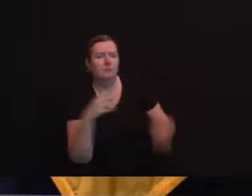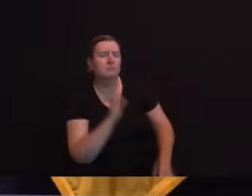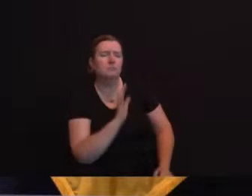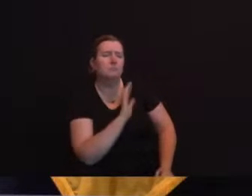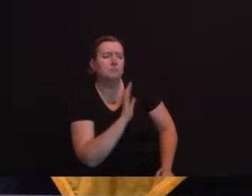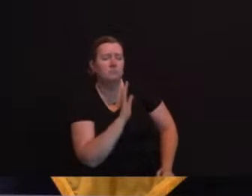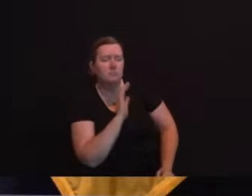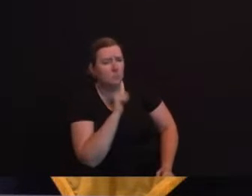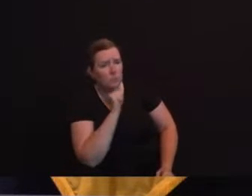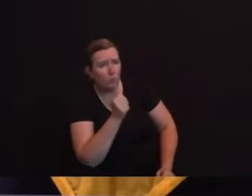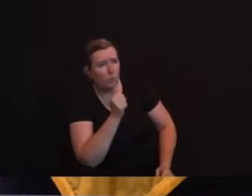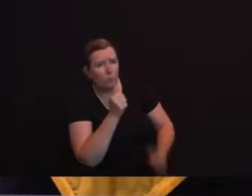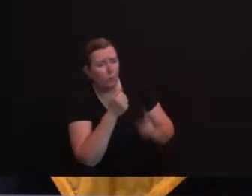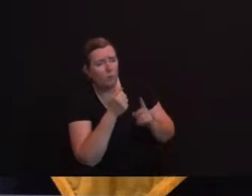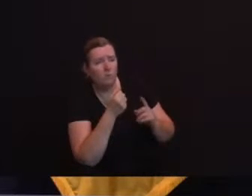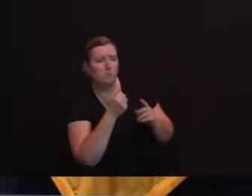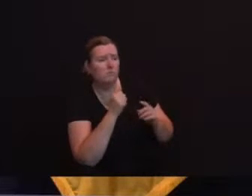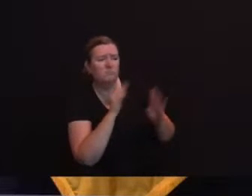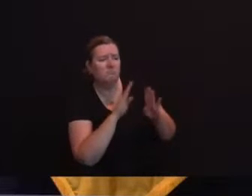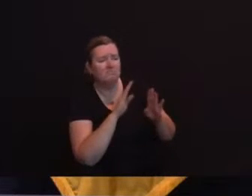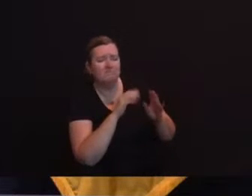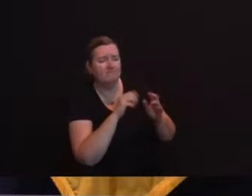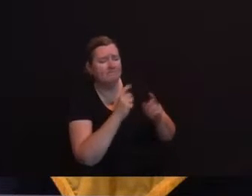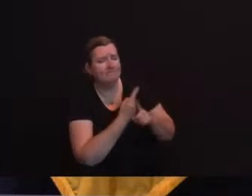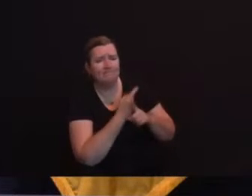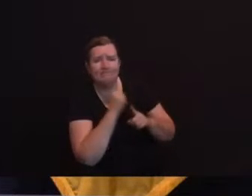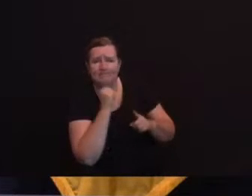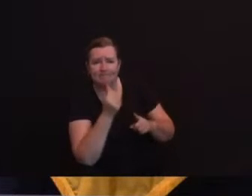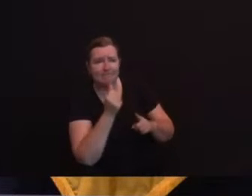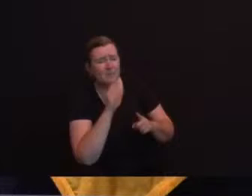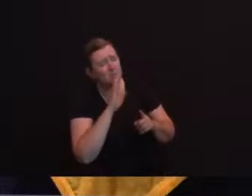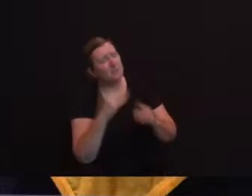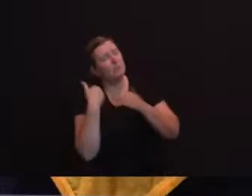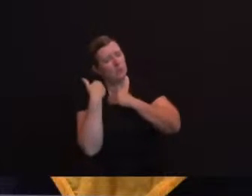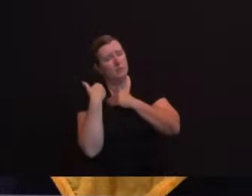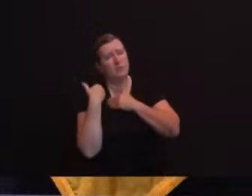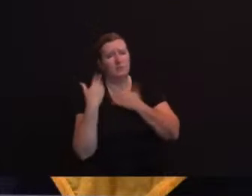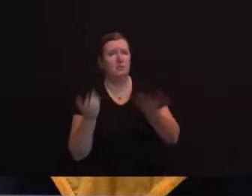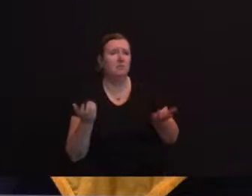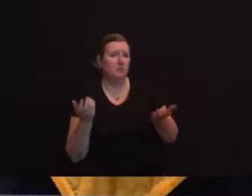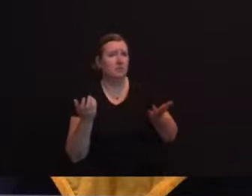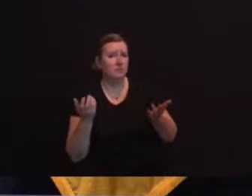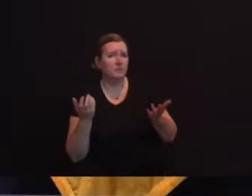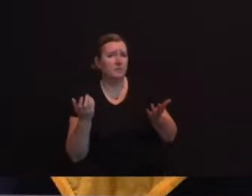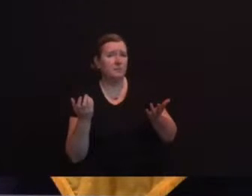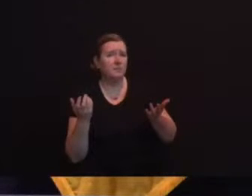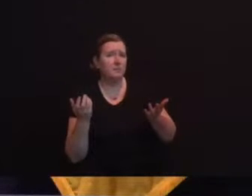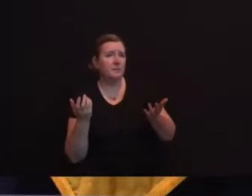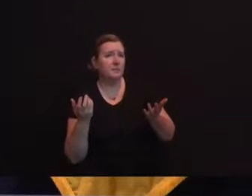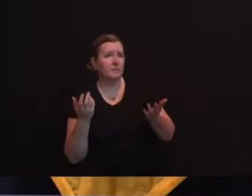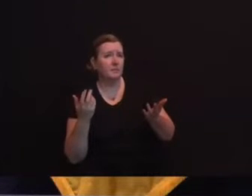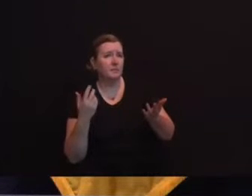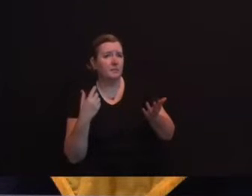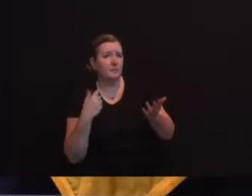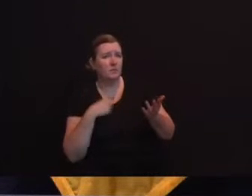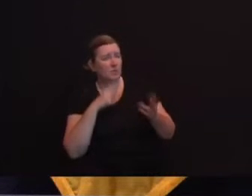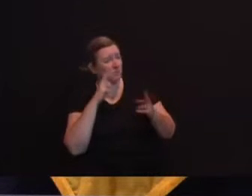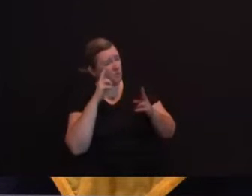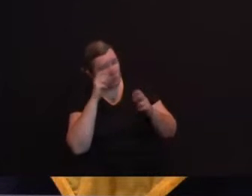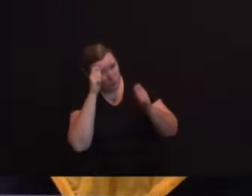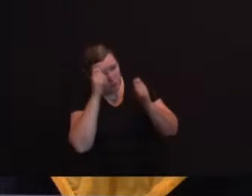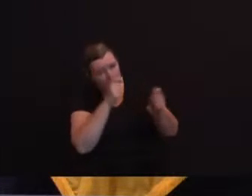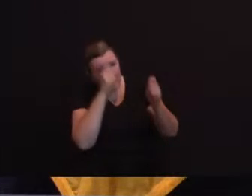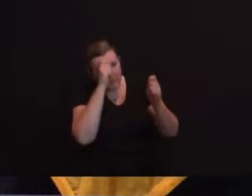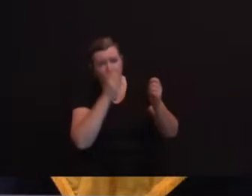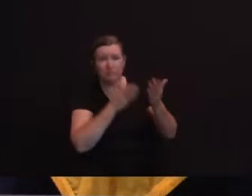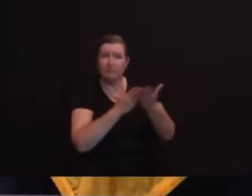misbehave. Or behave irresponsibly. That certainly is not what this is out of great respect for the right and